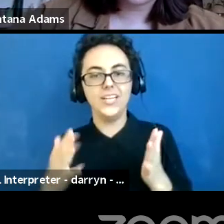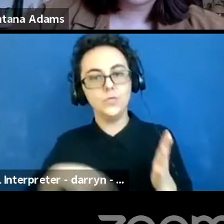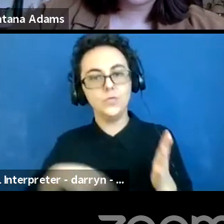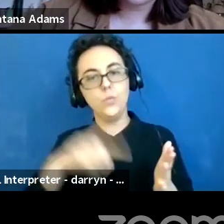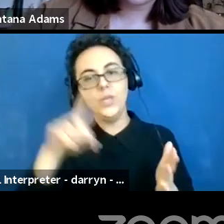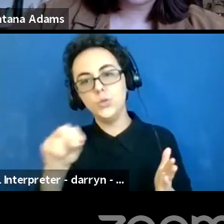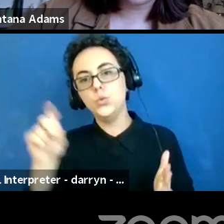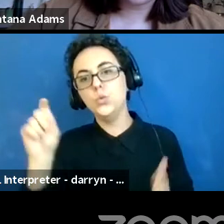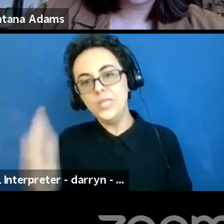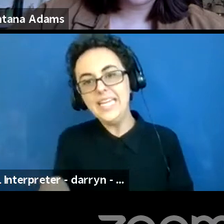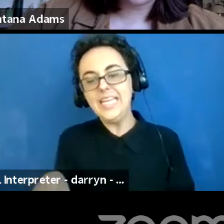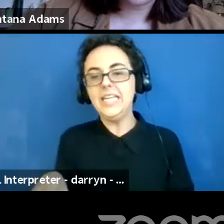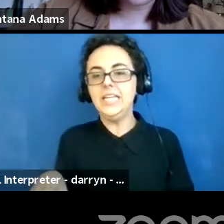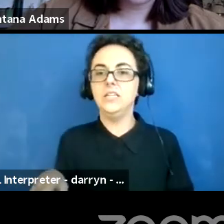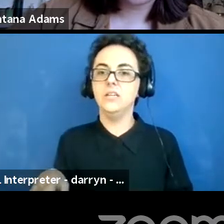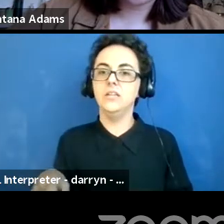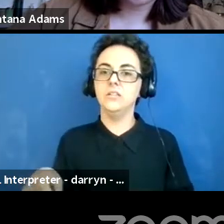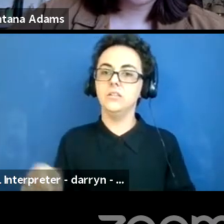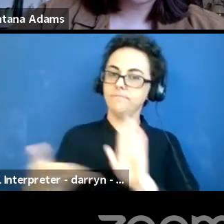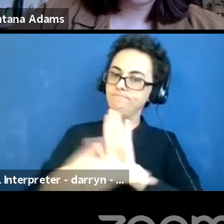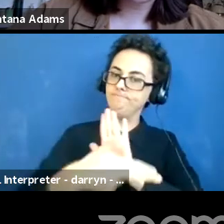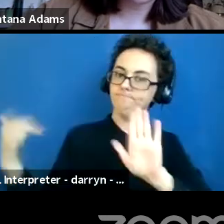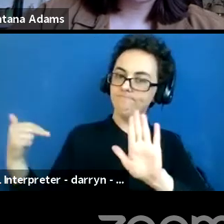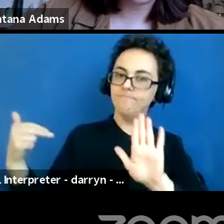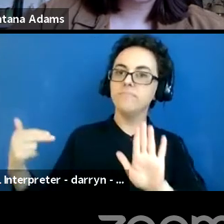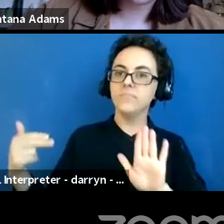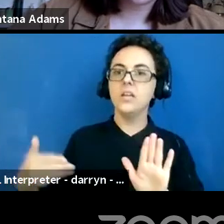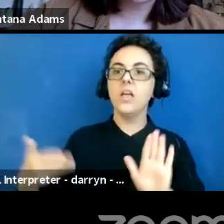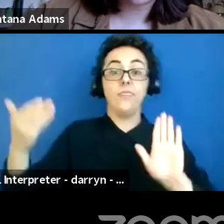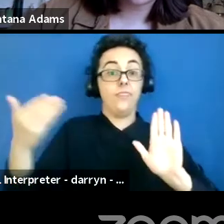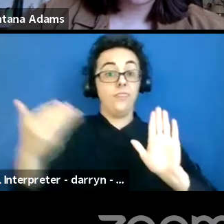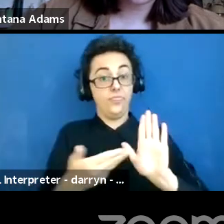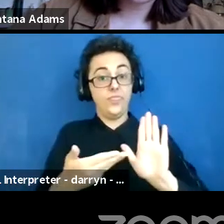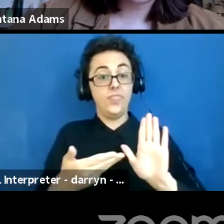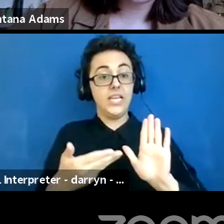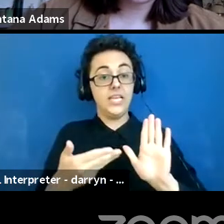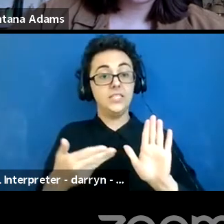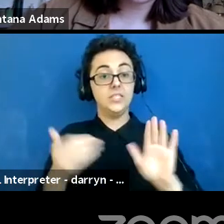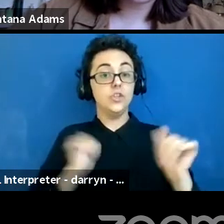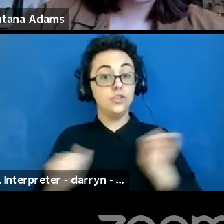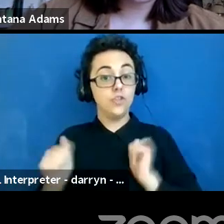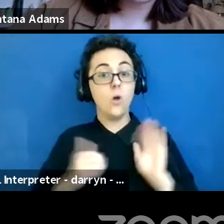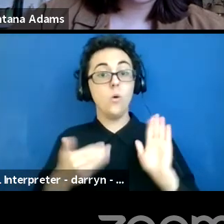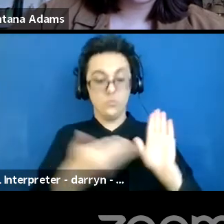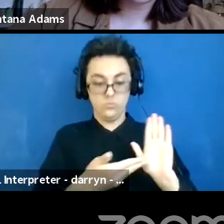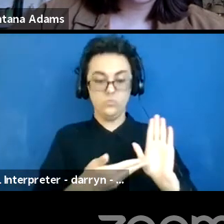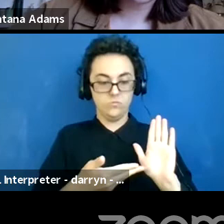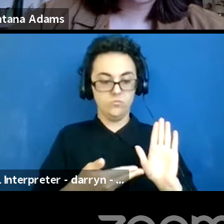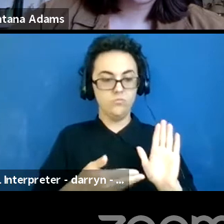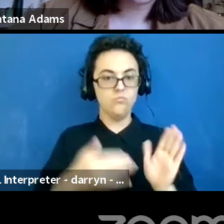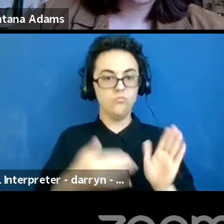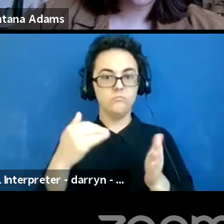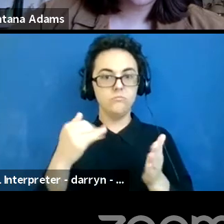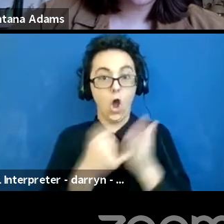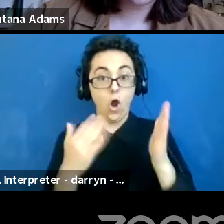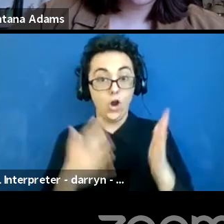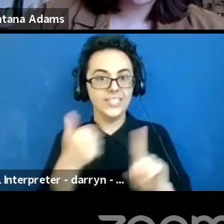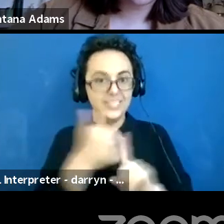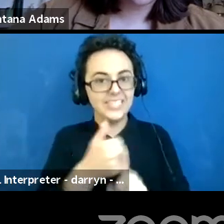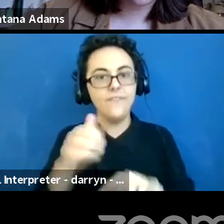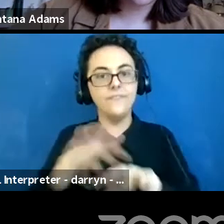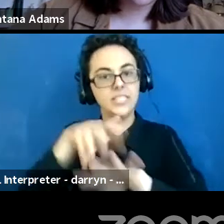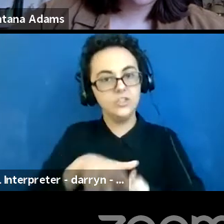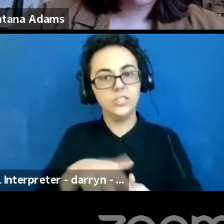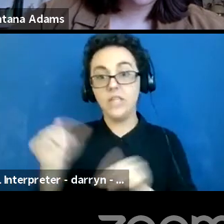as this was written by a Native artist. This was produced by an Indigenous person. These are all Native actors. And I think that's something